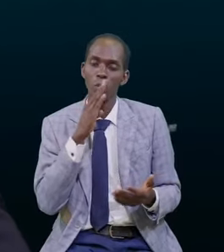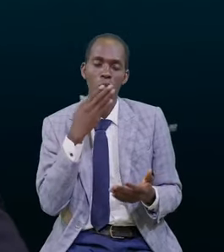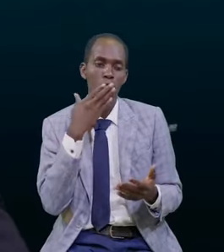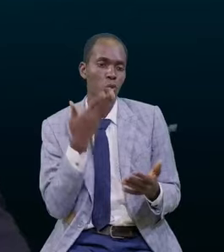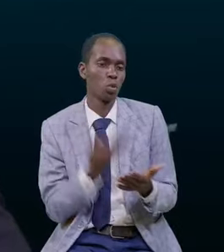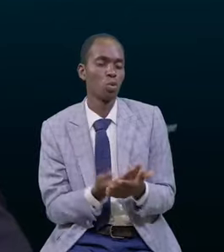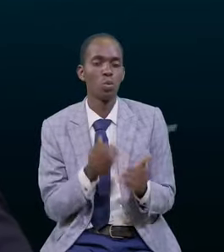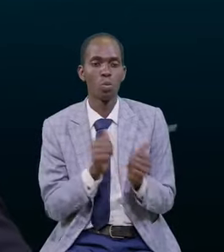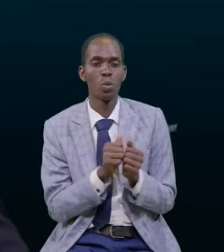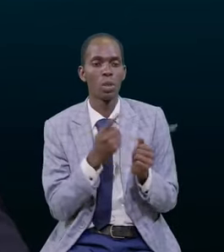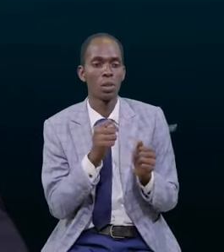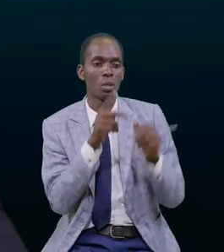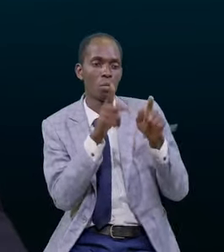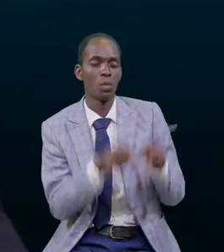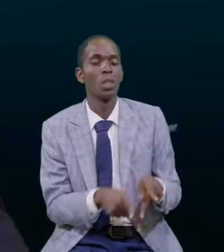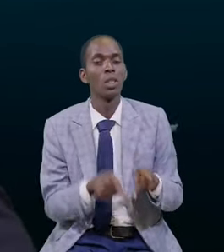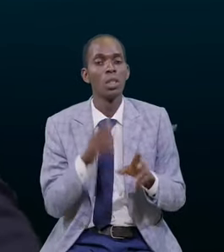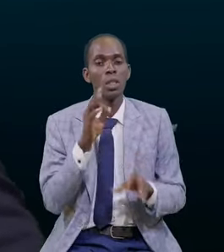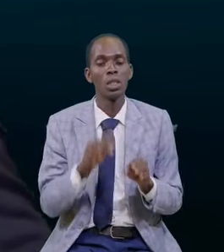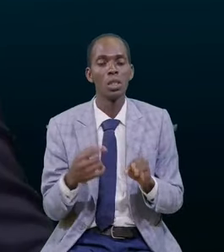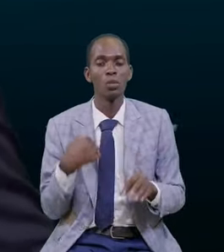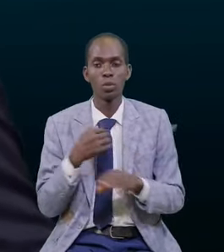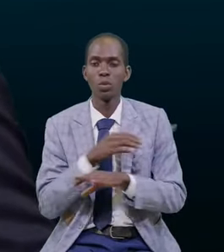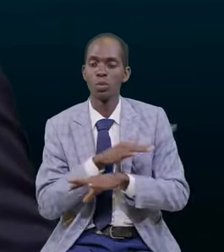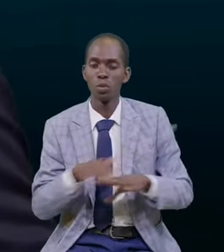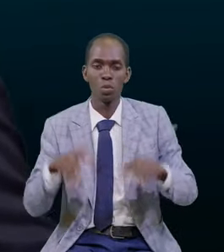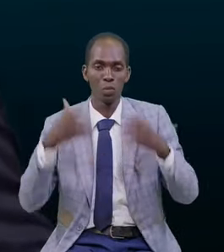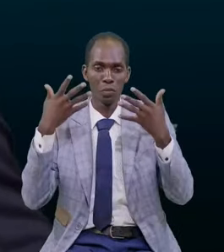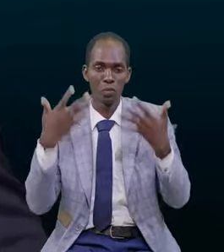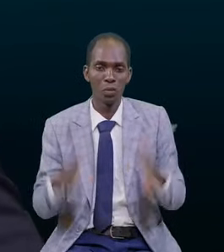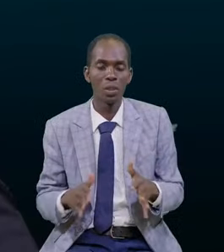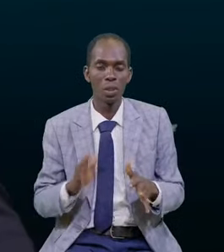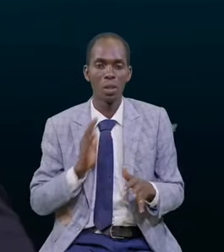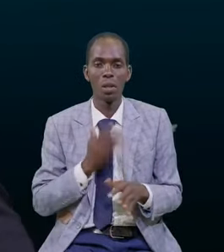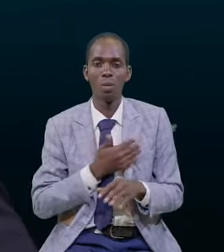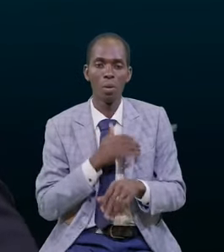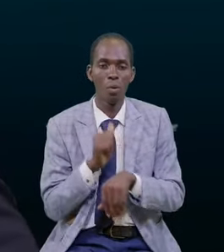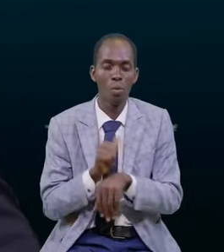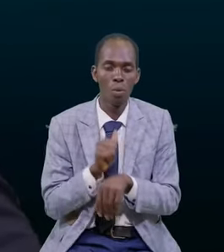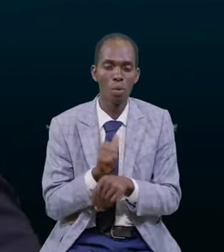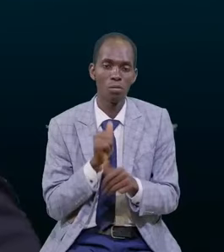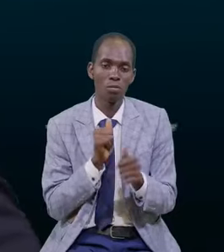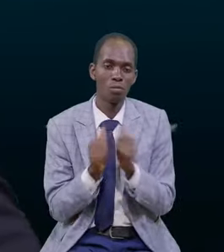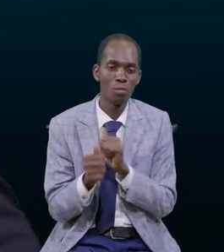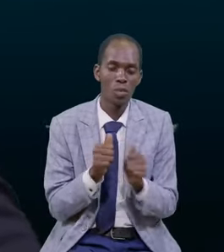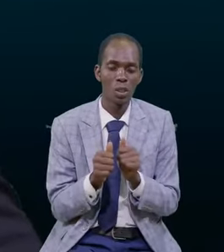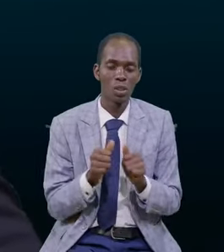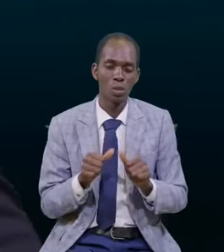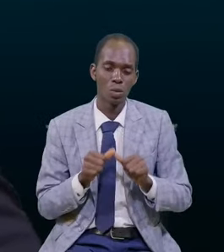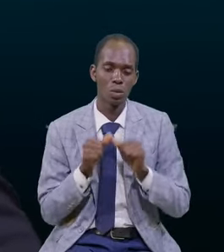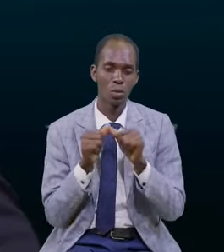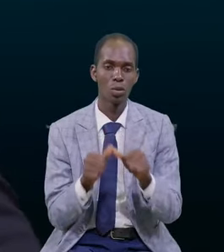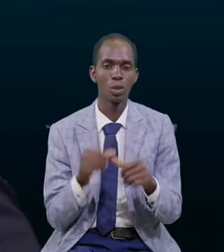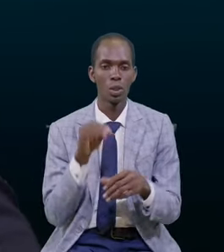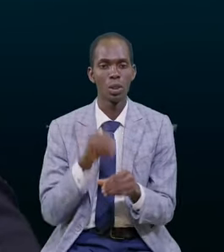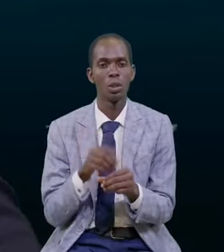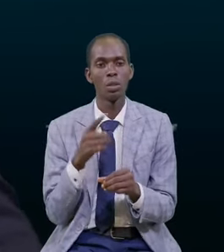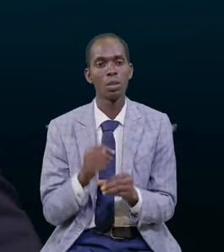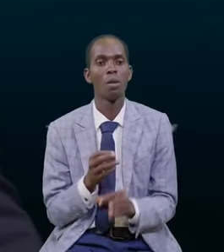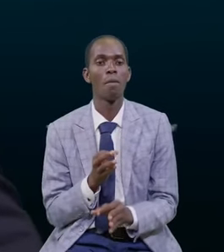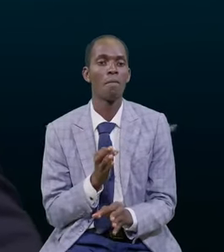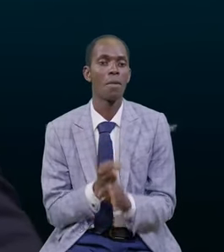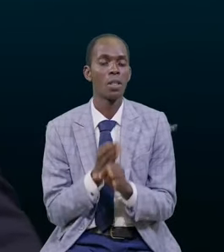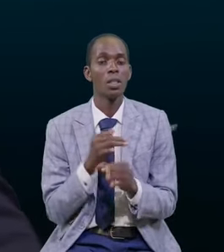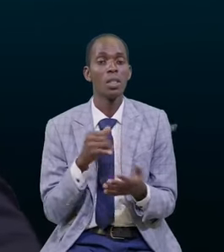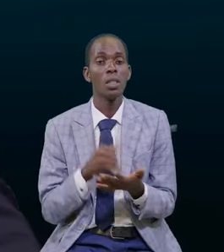do not finish our race still abiding in the faith is so much important that we